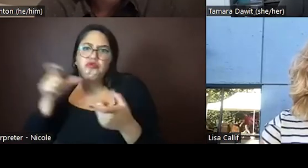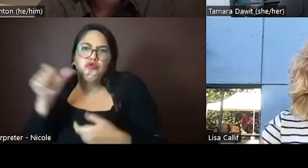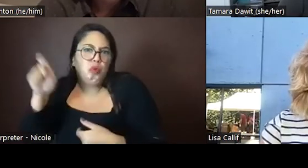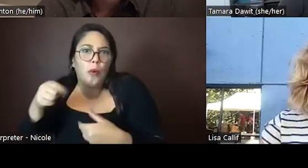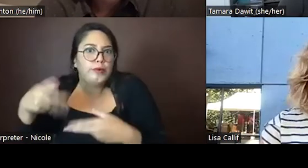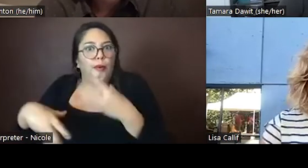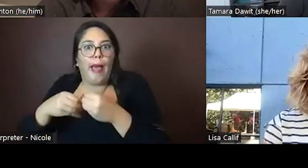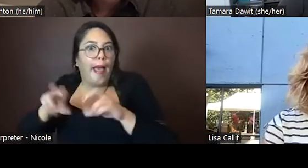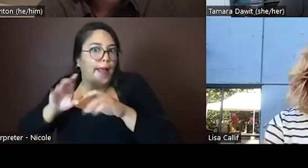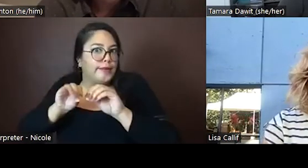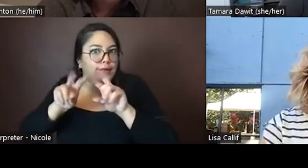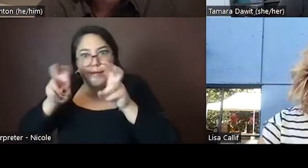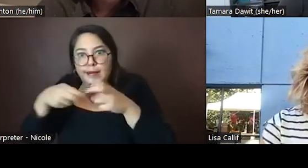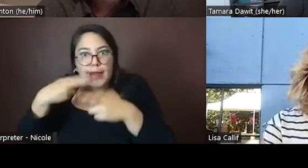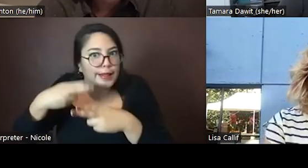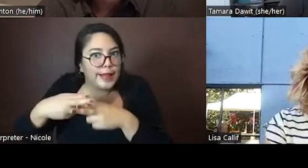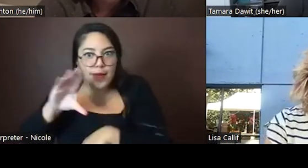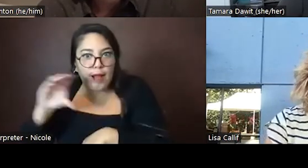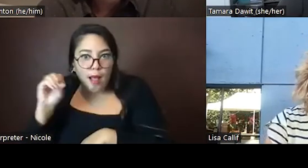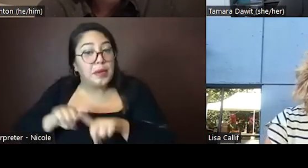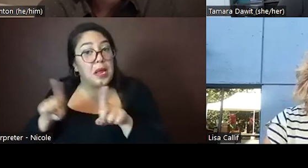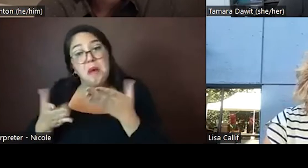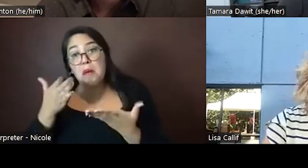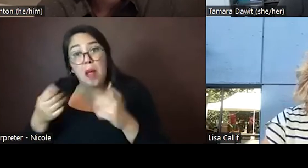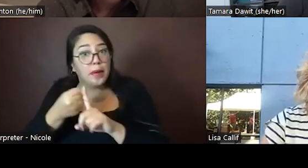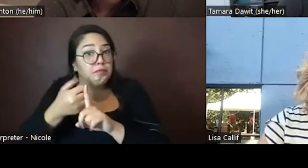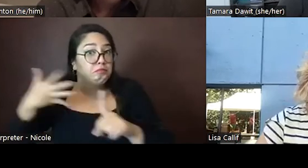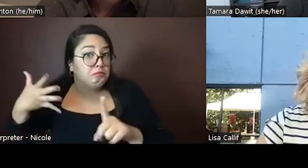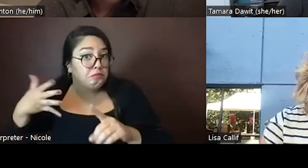just describing these contexts better for us?